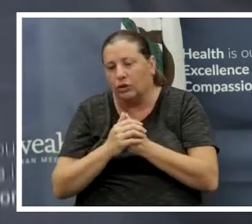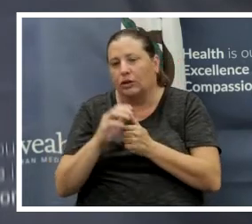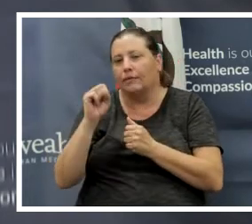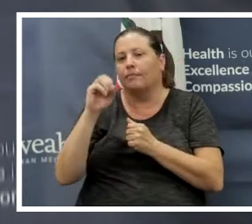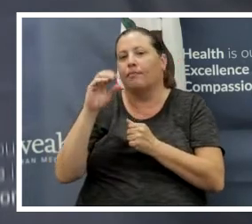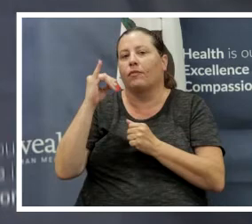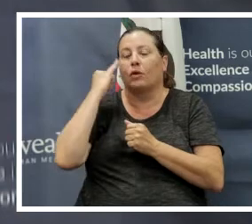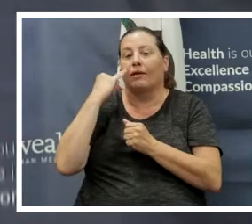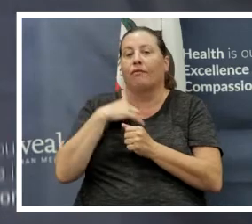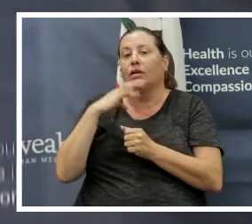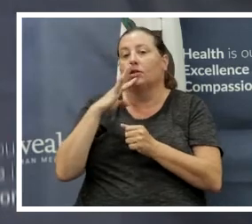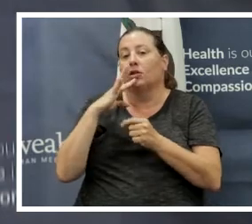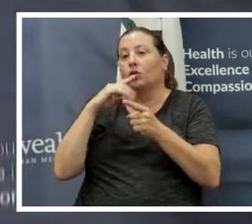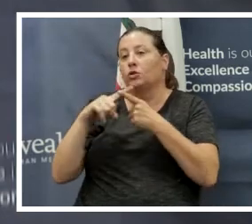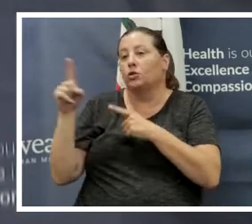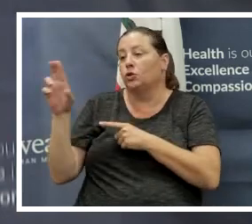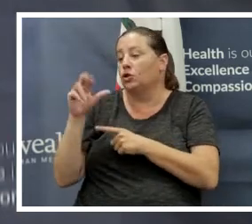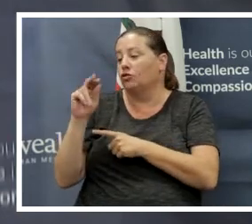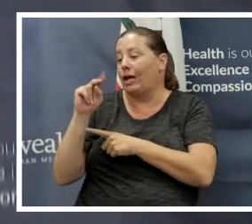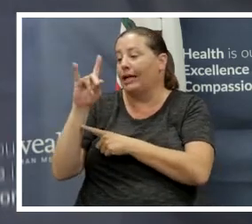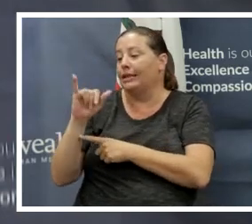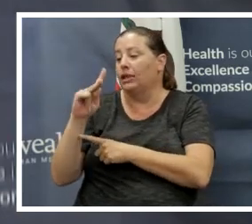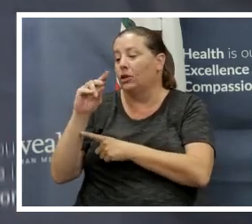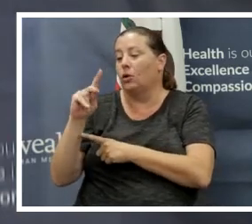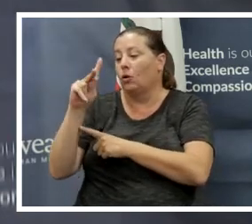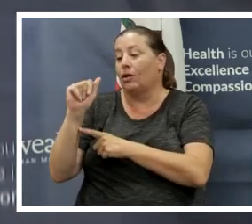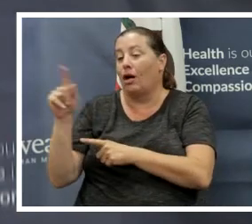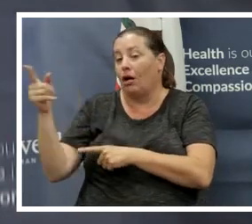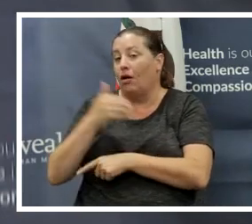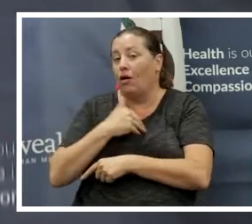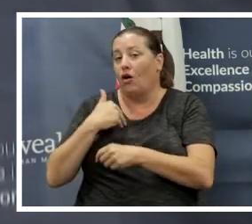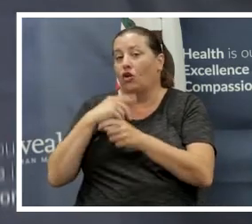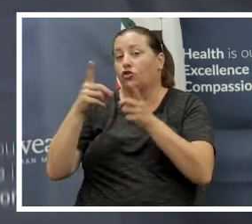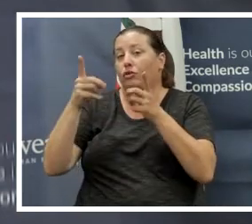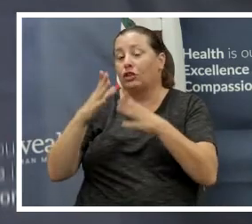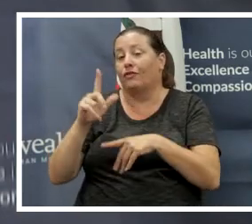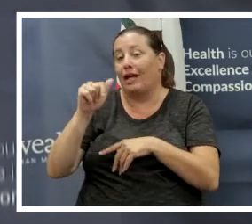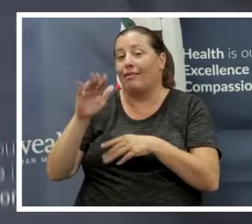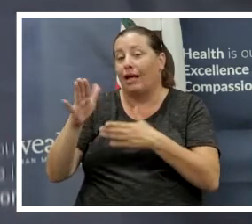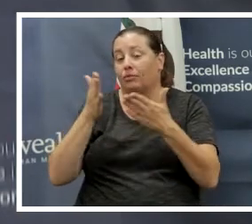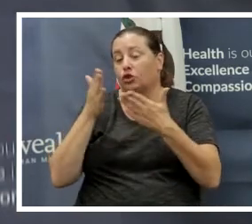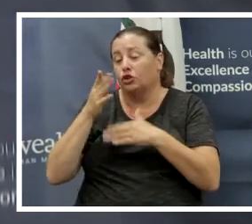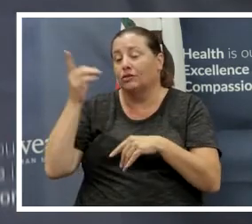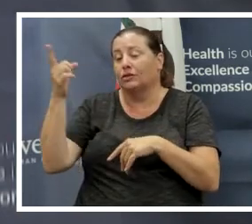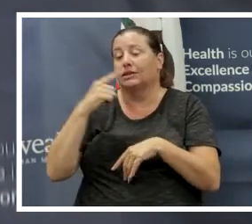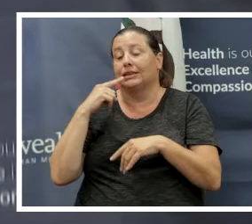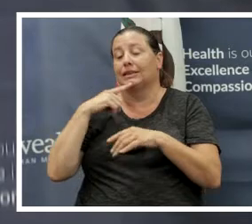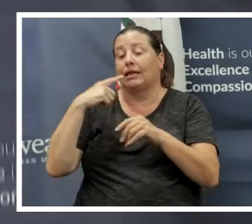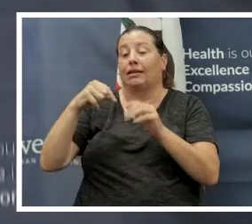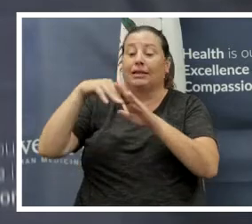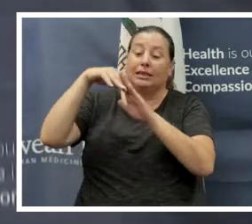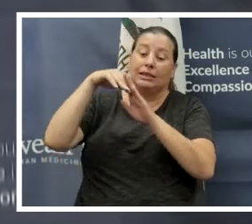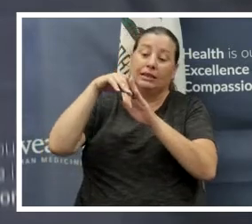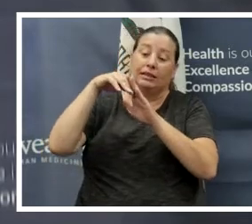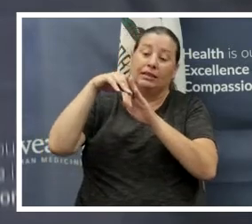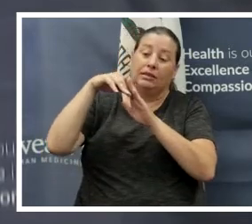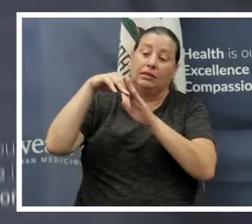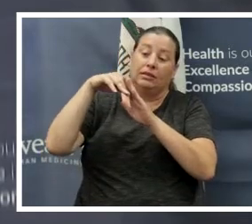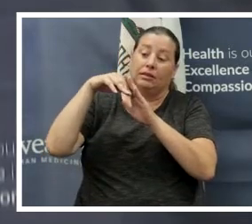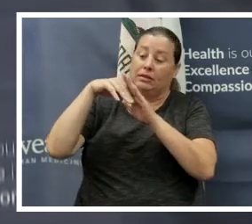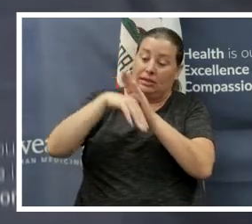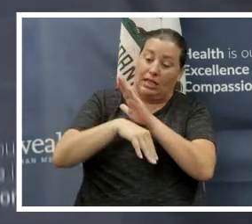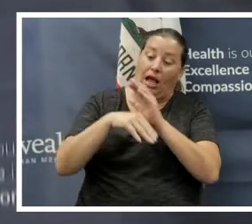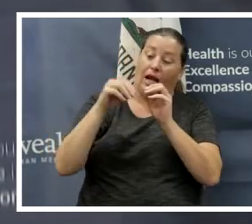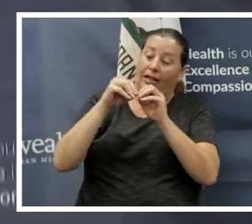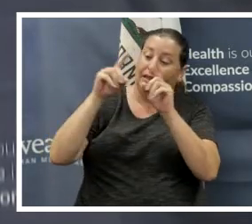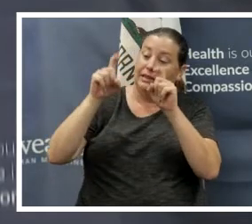Randy Coca, our Director of Laboratory Services, he pretty much said, the decline in tests really has not had anything